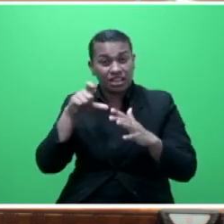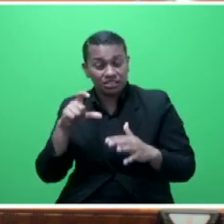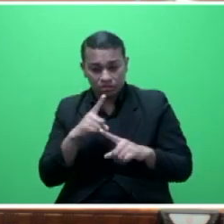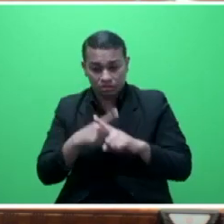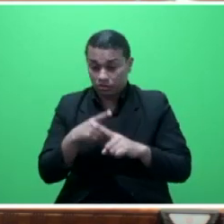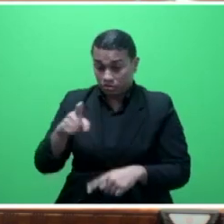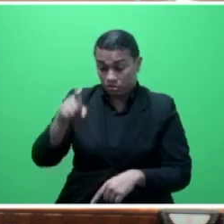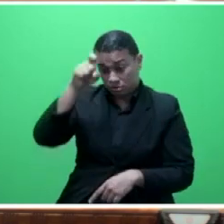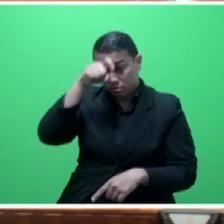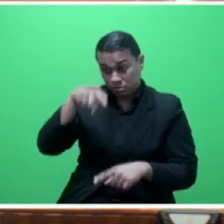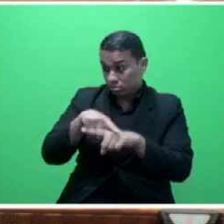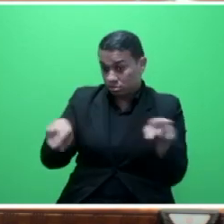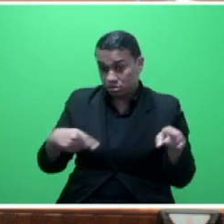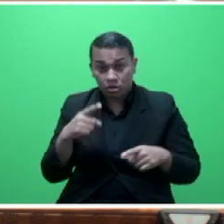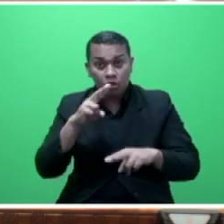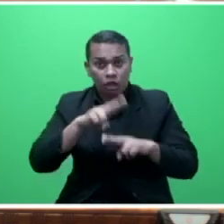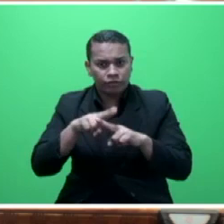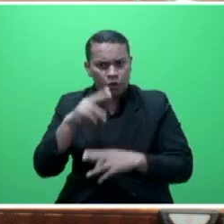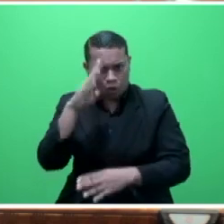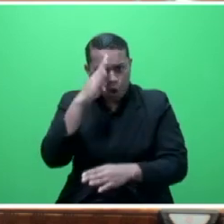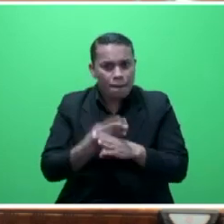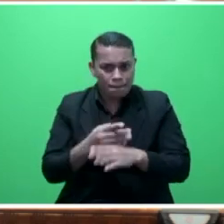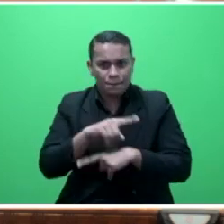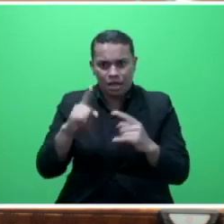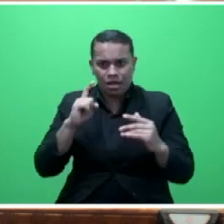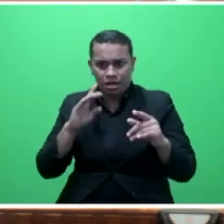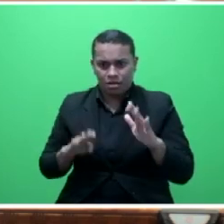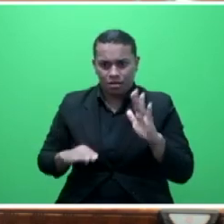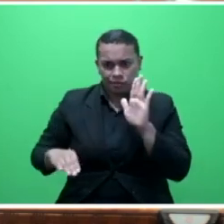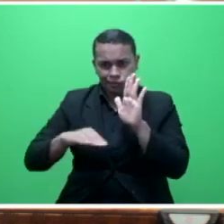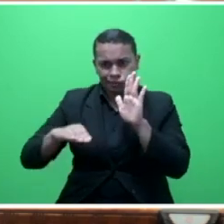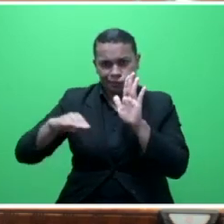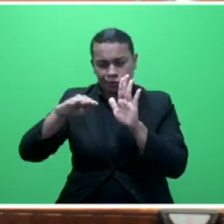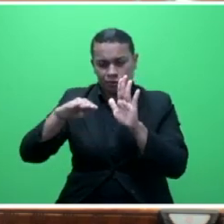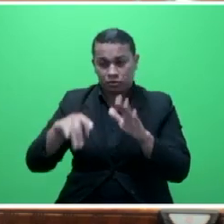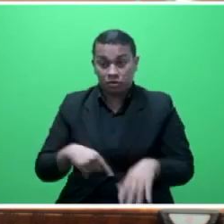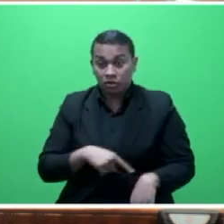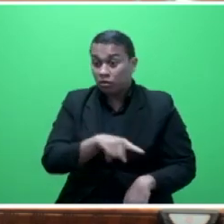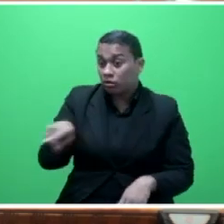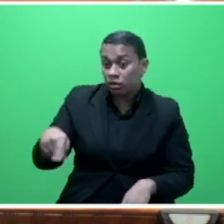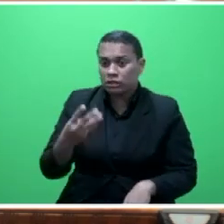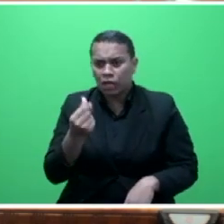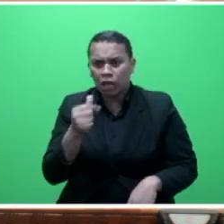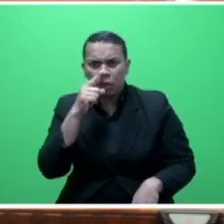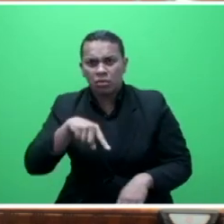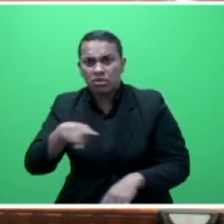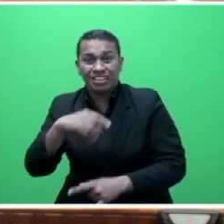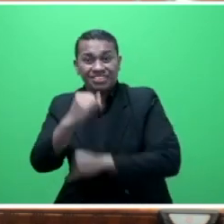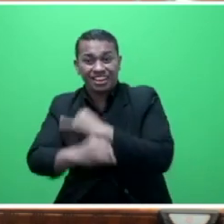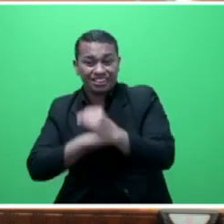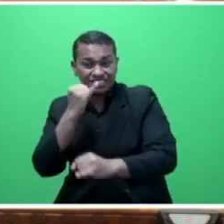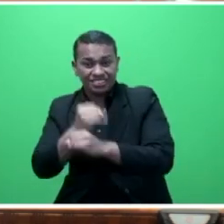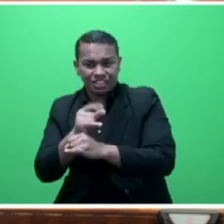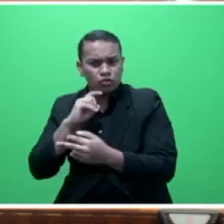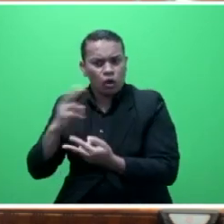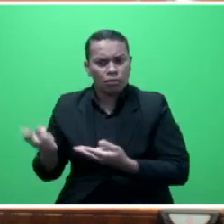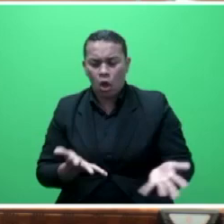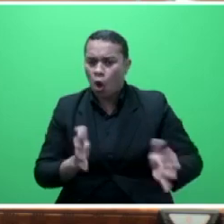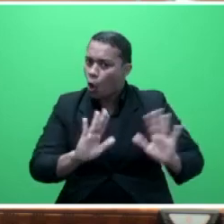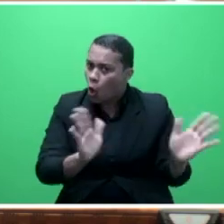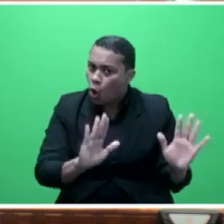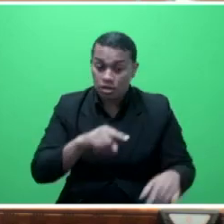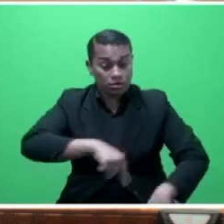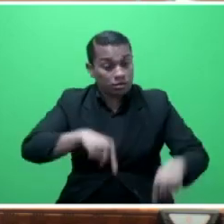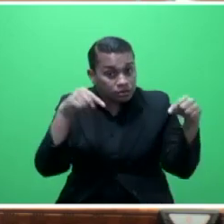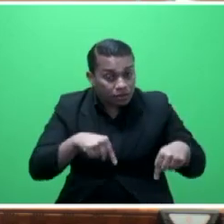Fiji's ranking. We're not doing this because some international expert recommended it. We're doing this because businesses in Fiji have asked for it. And once again,